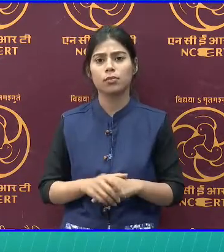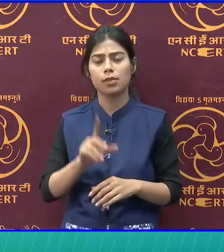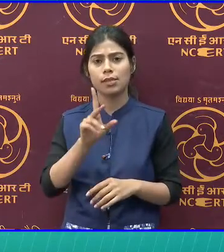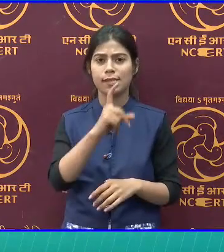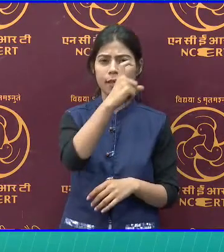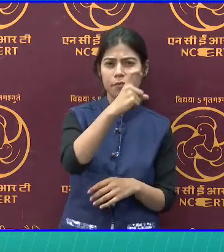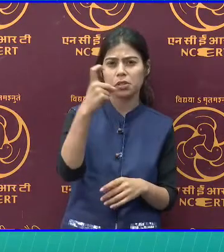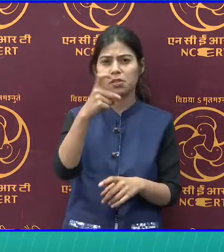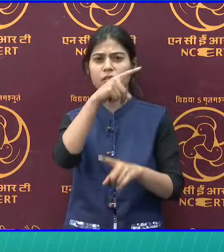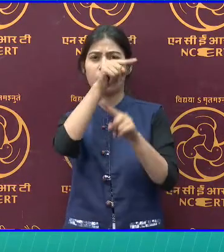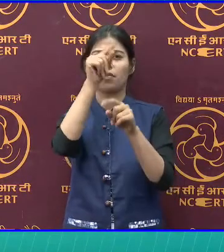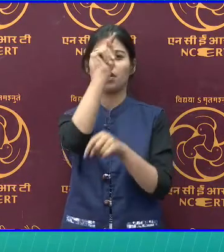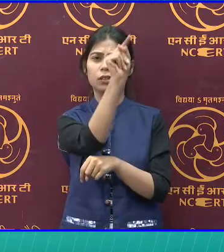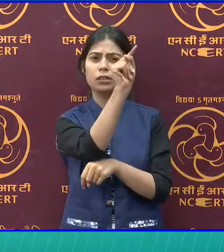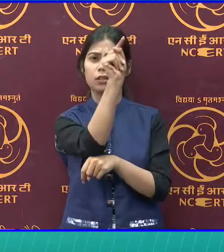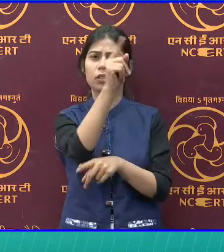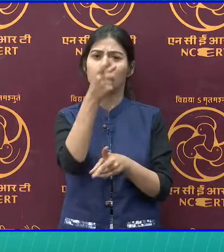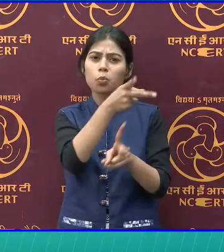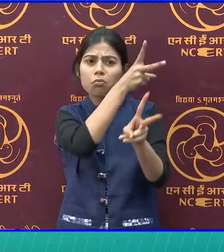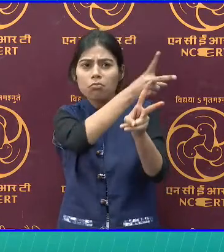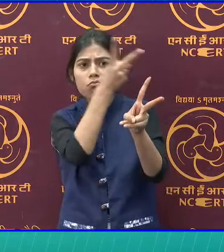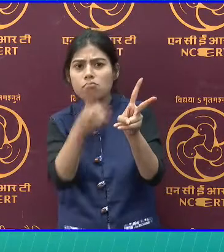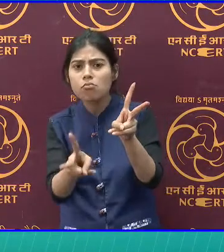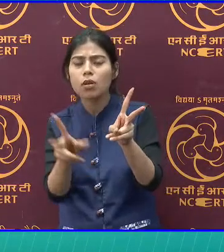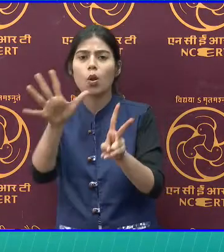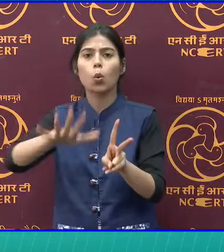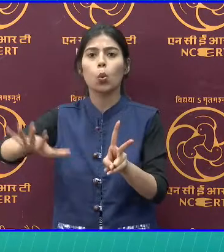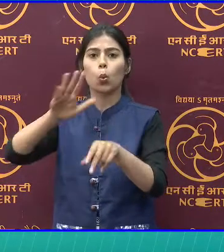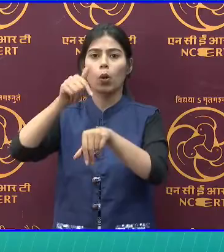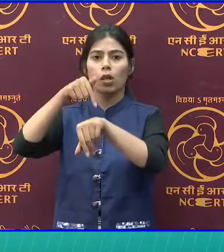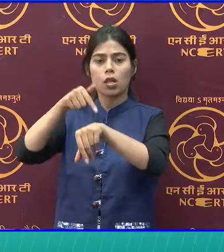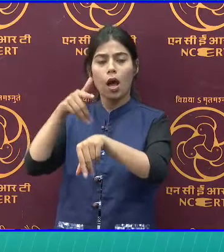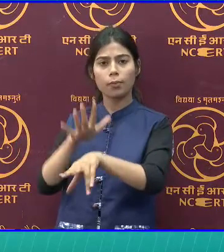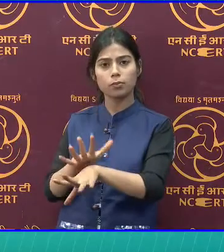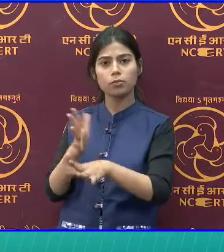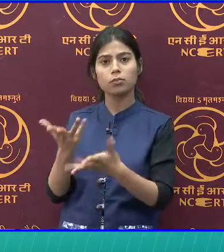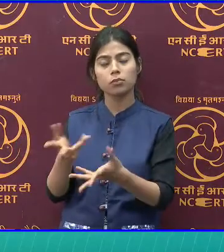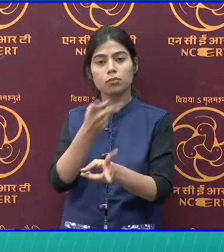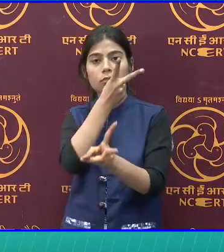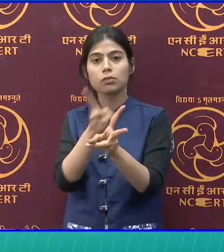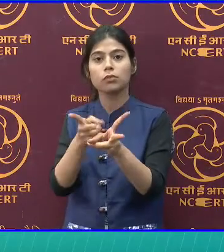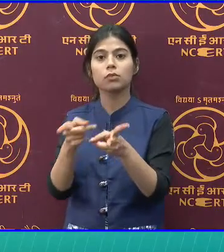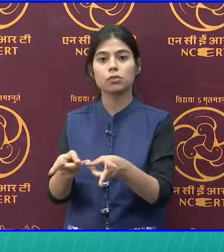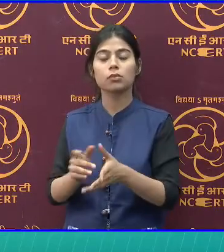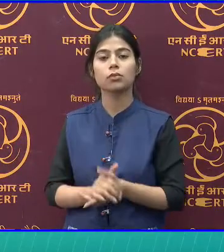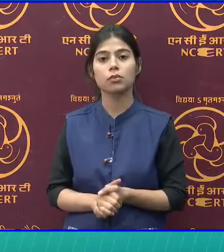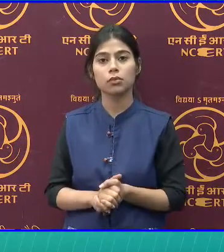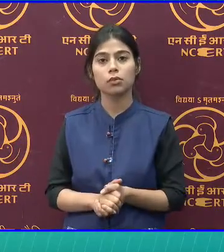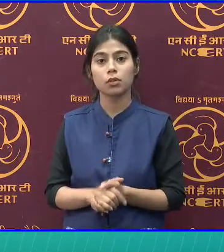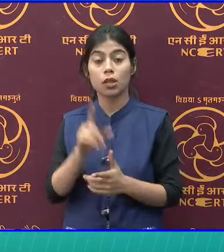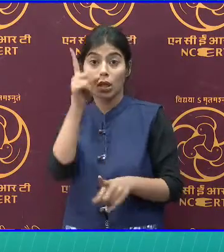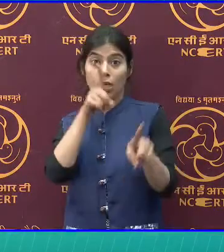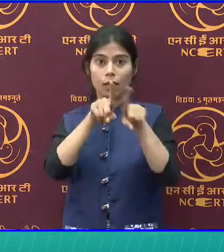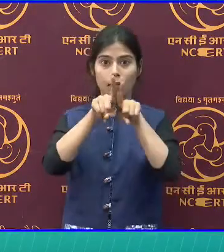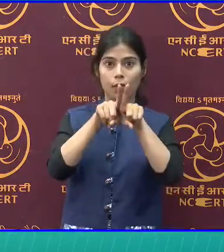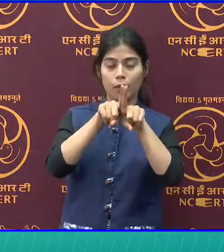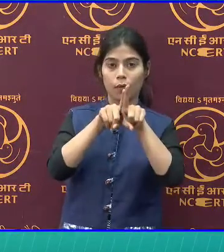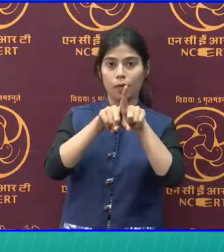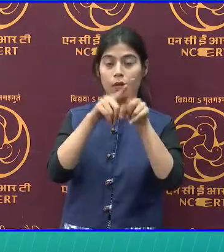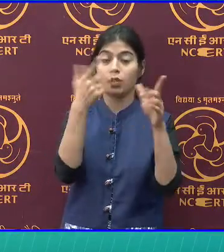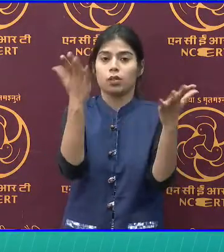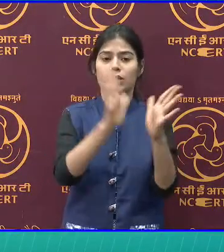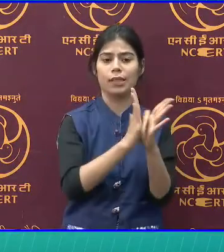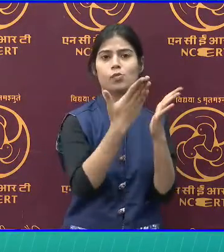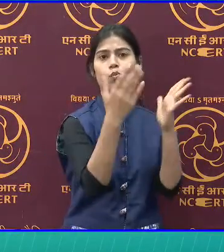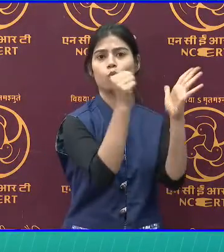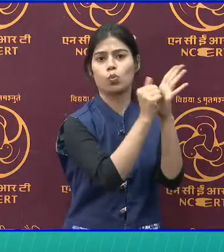77 degree E. How much will be the difference in local time between the two cities actually? So this is one example of application-based questions